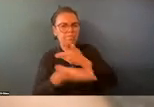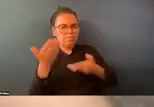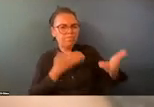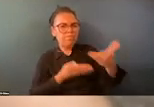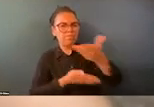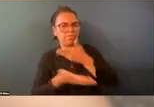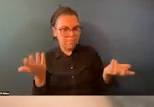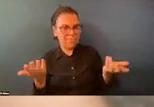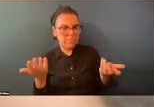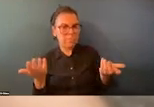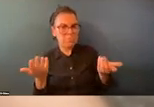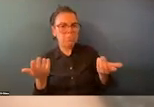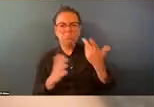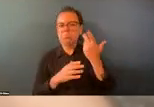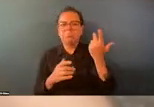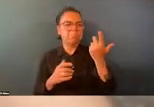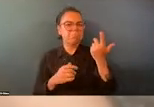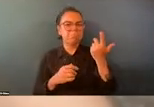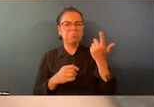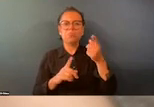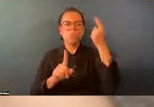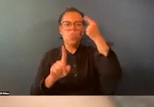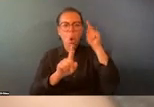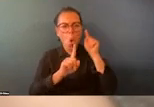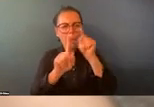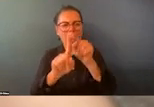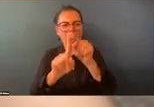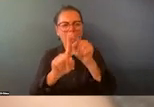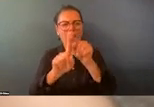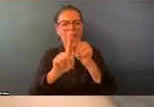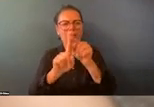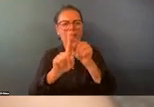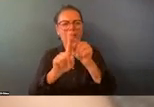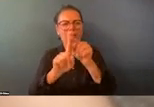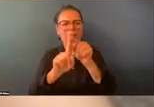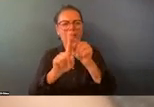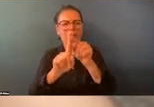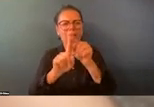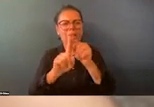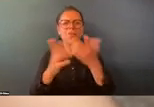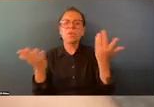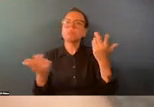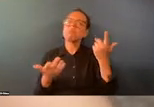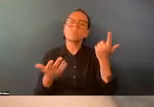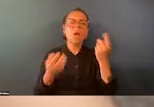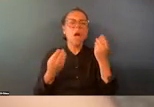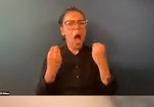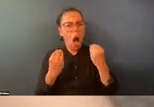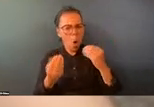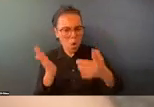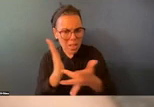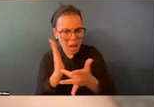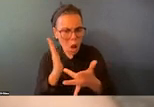raise awareness of the available climate adaptation and mitigation technologies and how to get financing